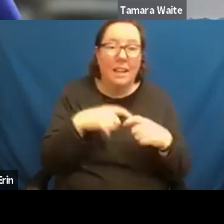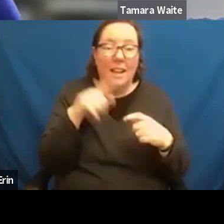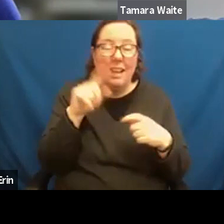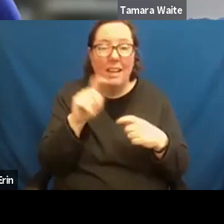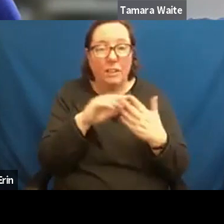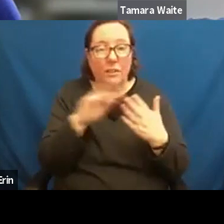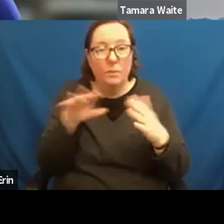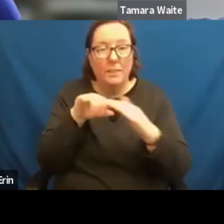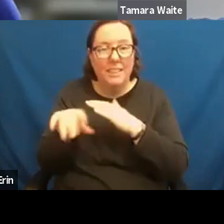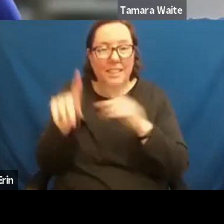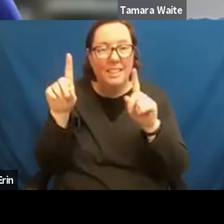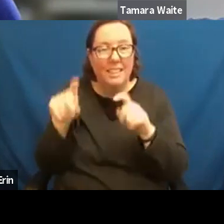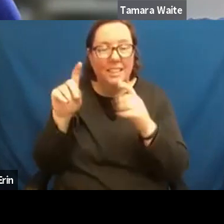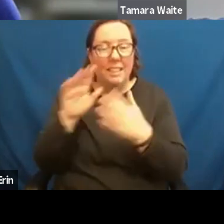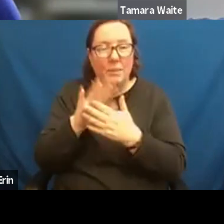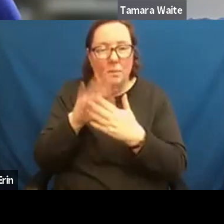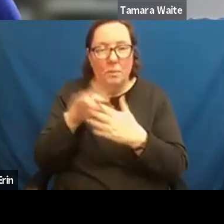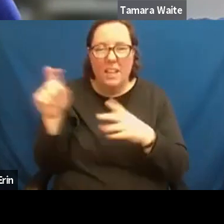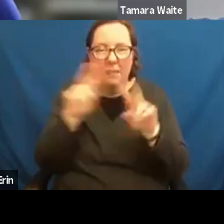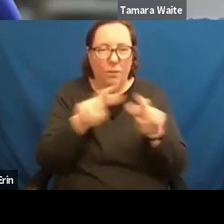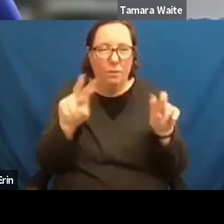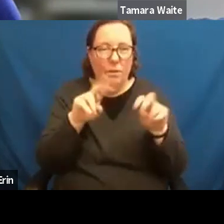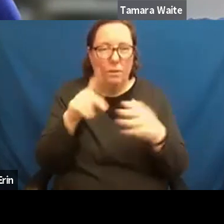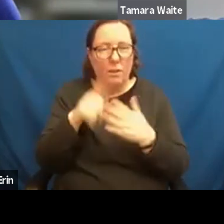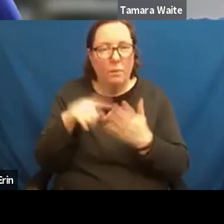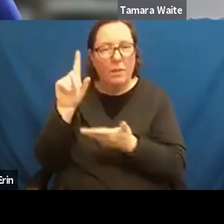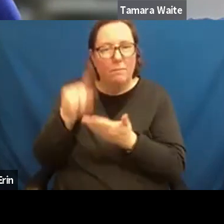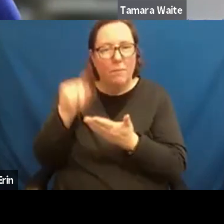you have to look at what exactly the published data shows.